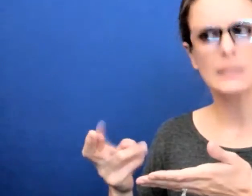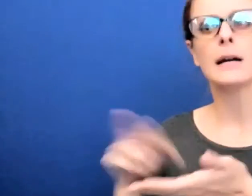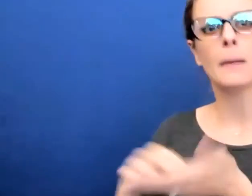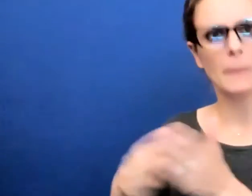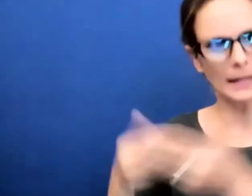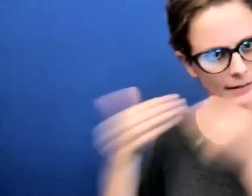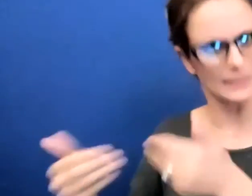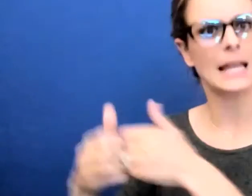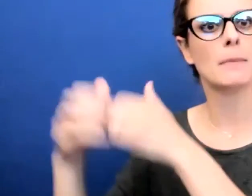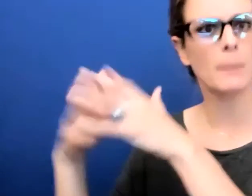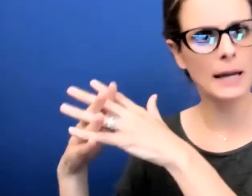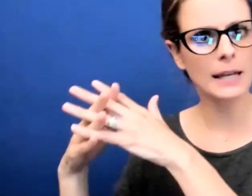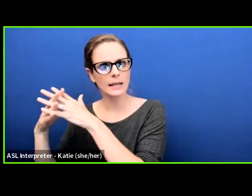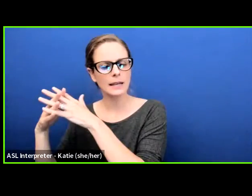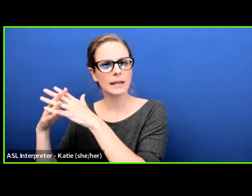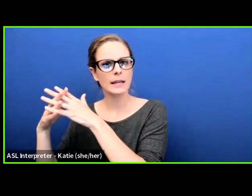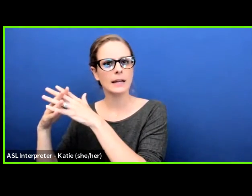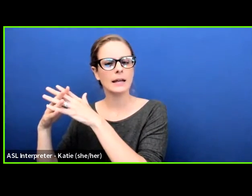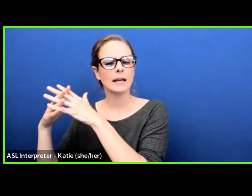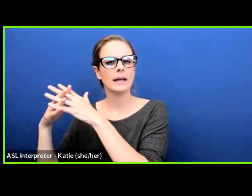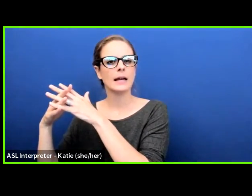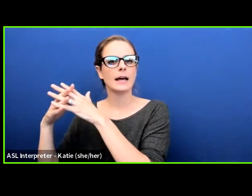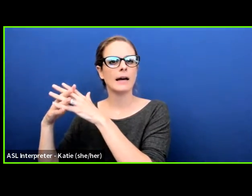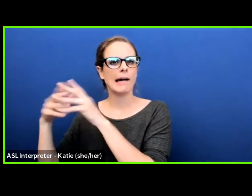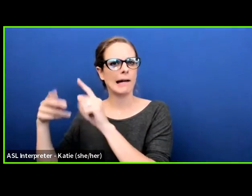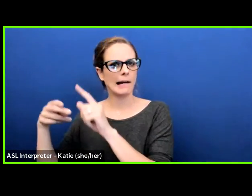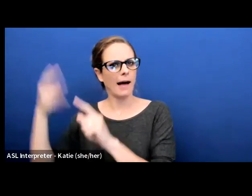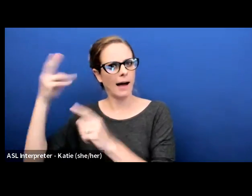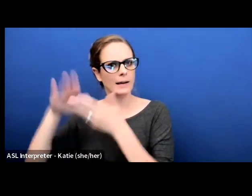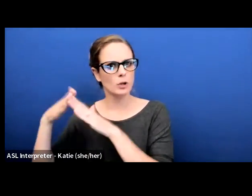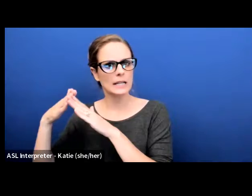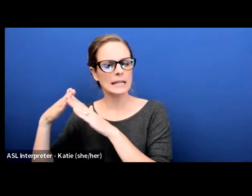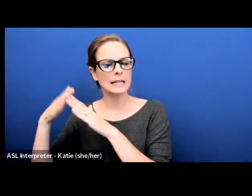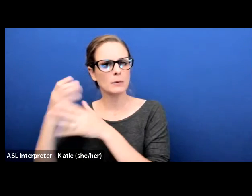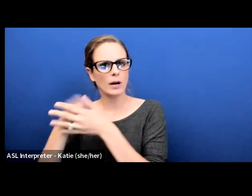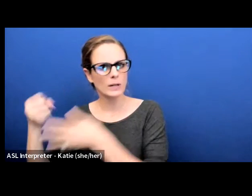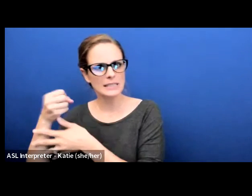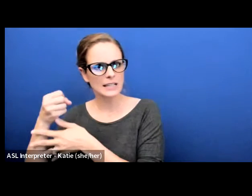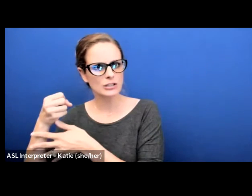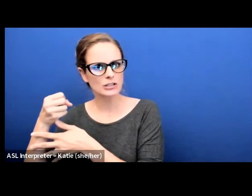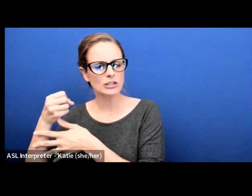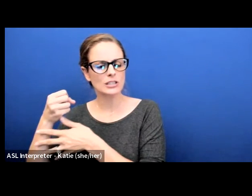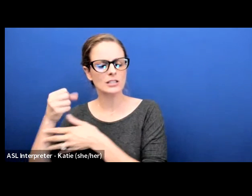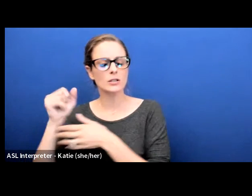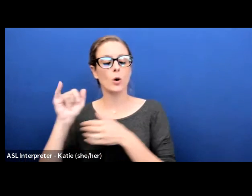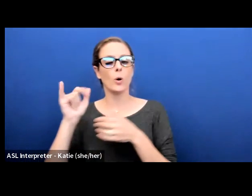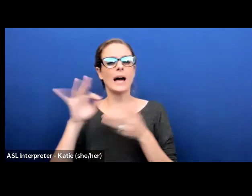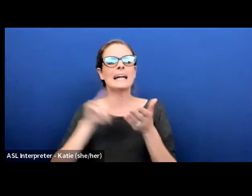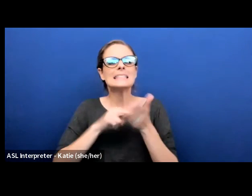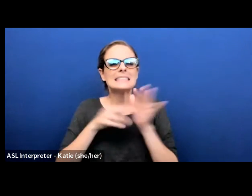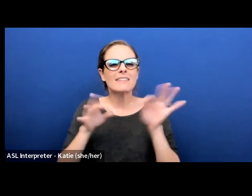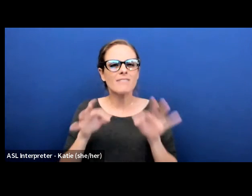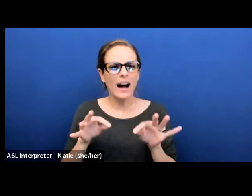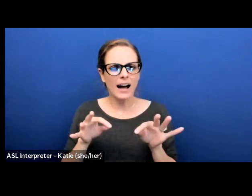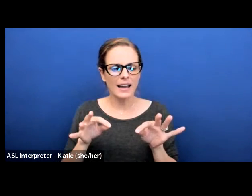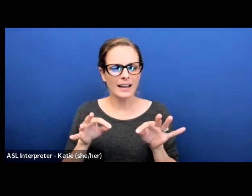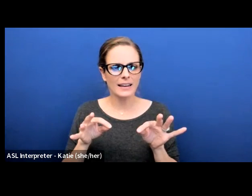it's a high community prioritization. So I think if we define those that all groups are in